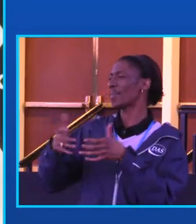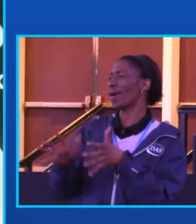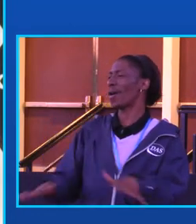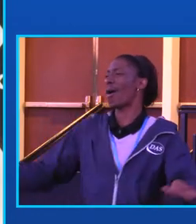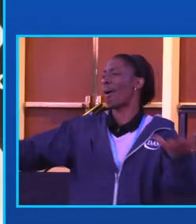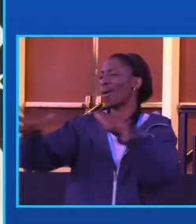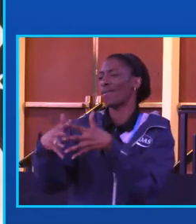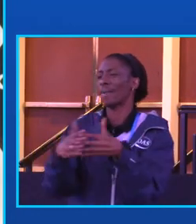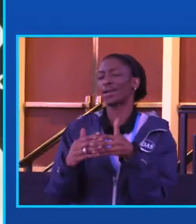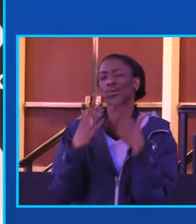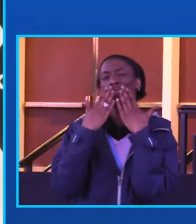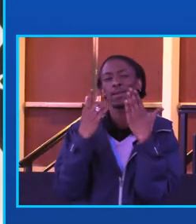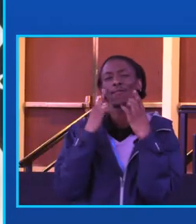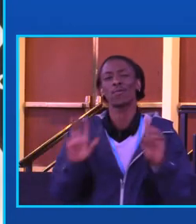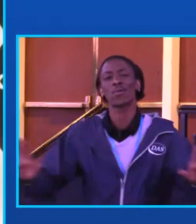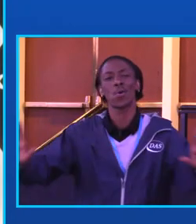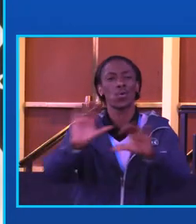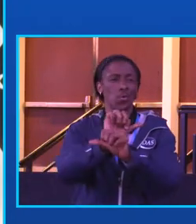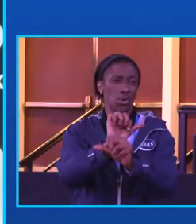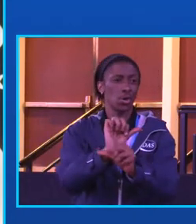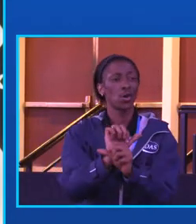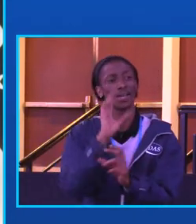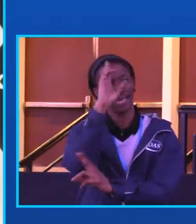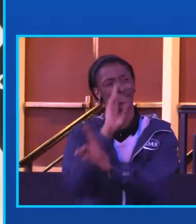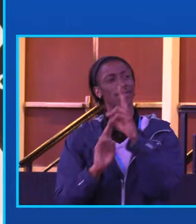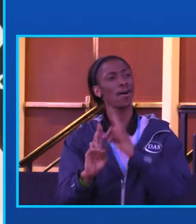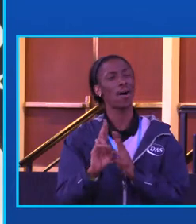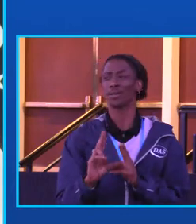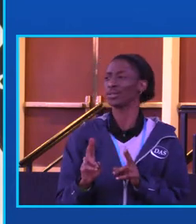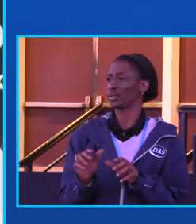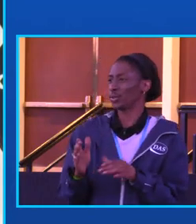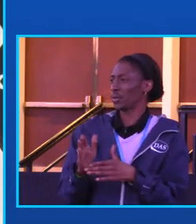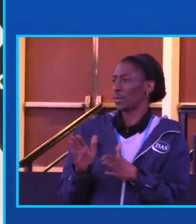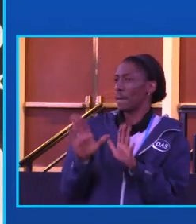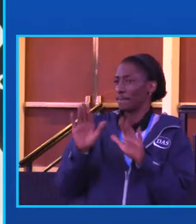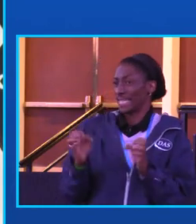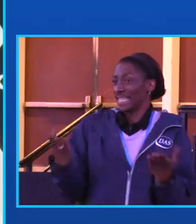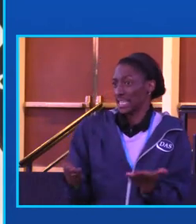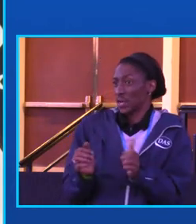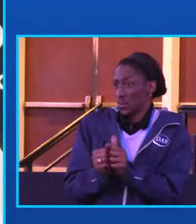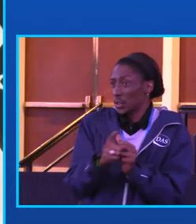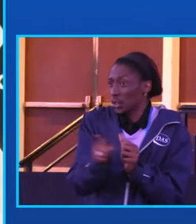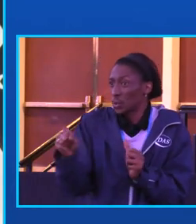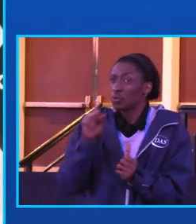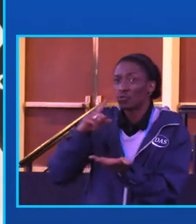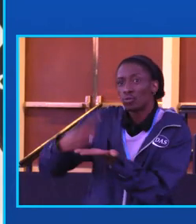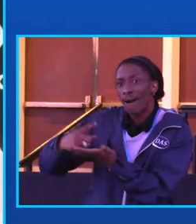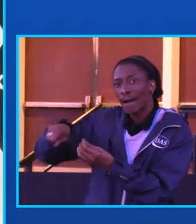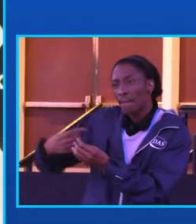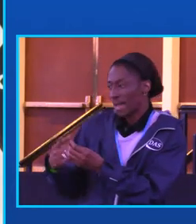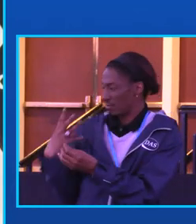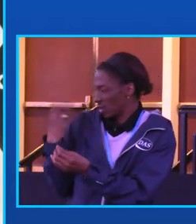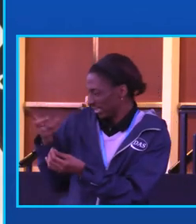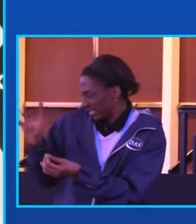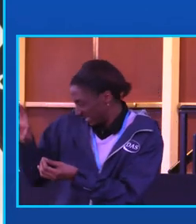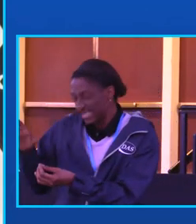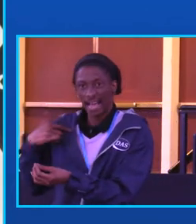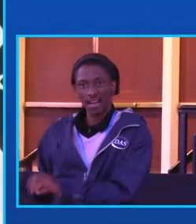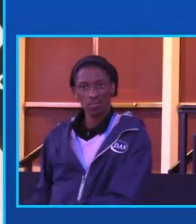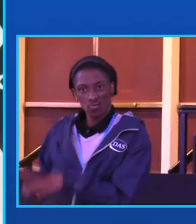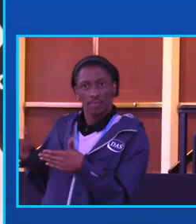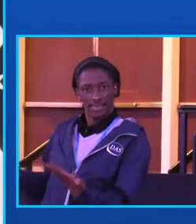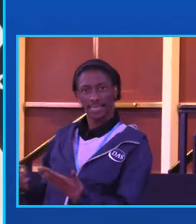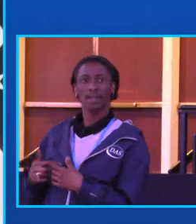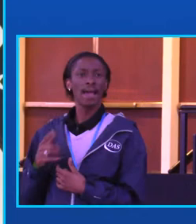just thank you for all of your work. It's an honor to share this space with you all today to talk about the city that raised me and how I plan to spend